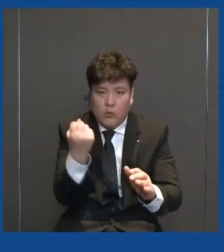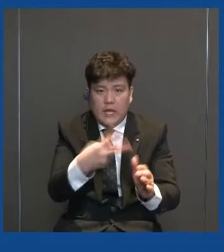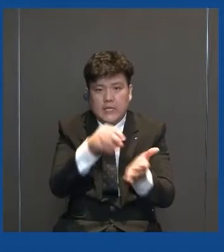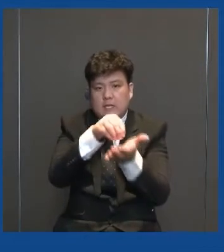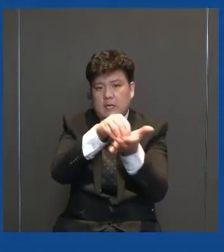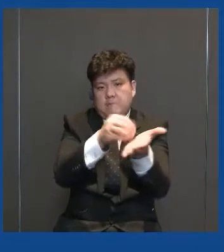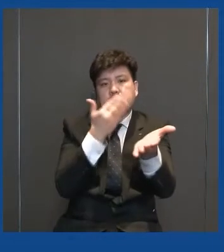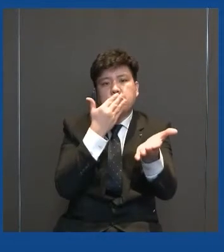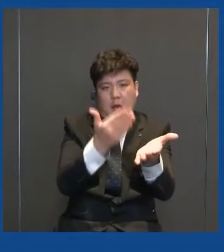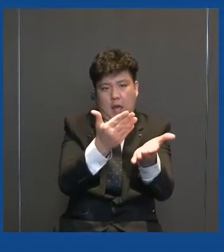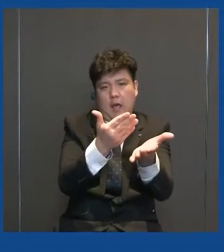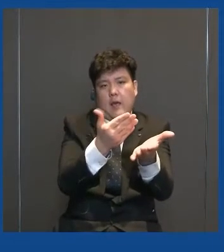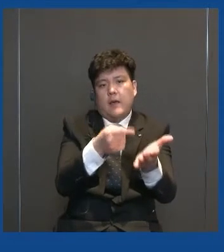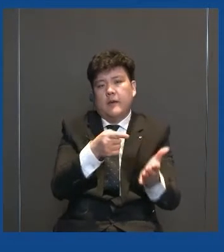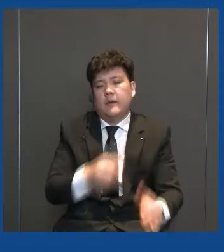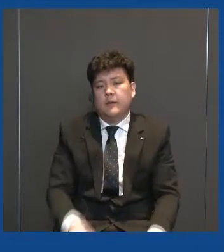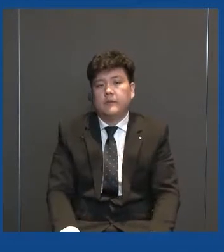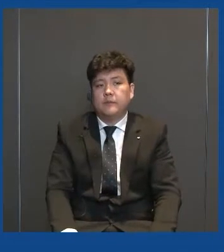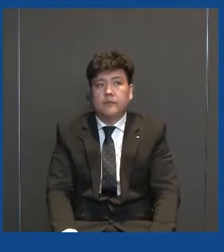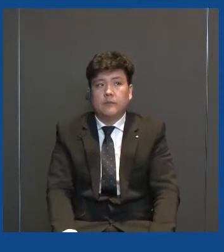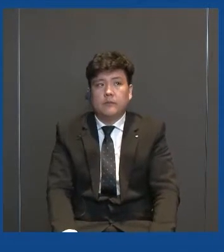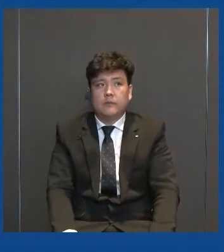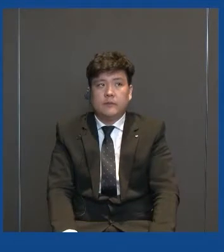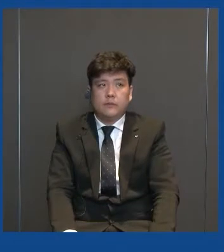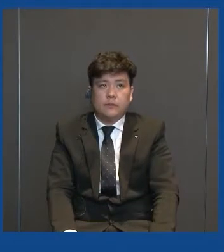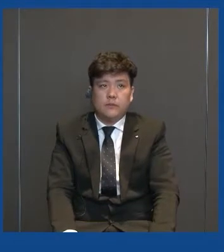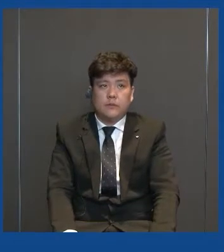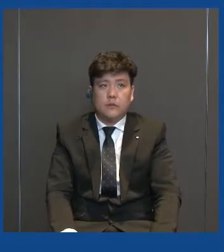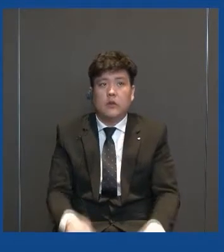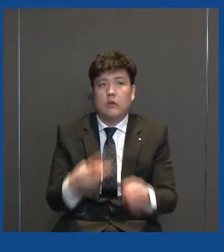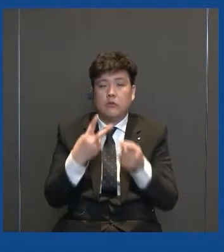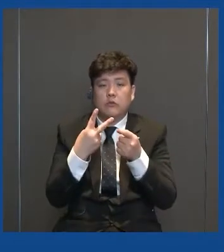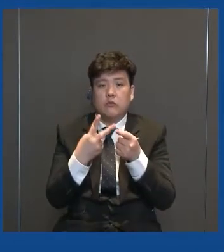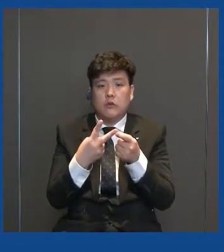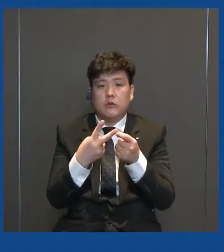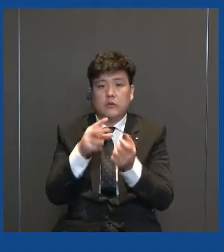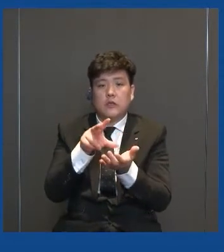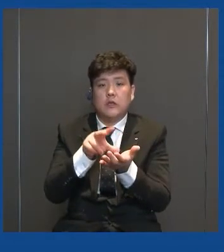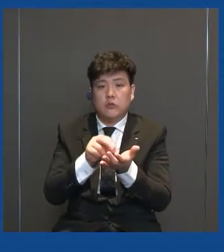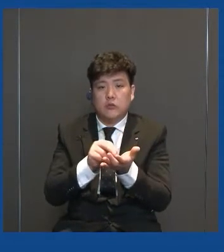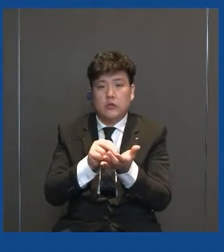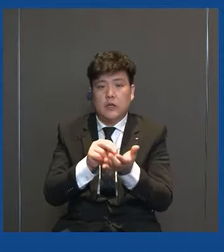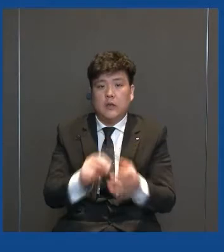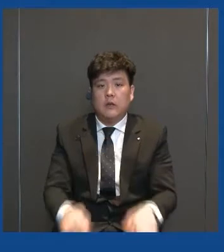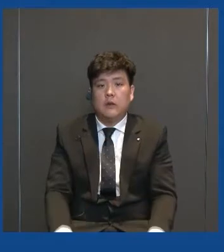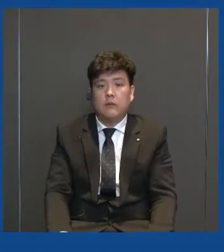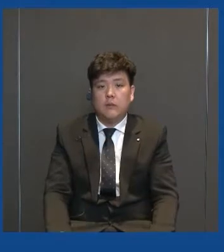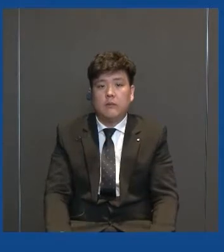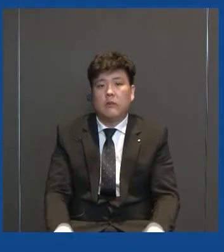So for the second one, discrimination concerns in hospital triage.